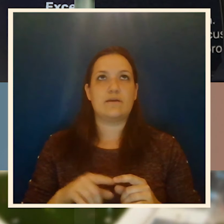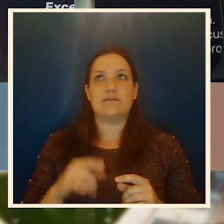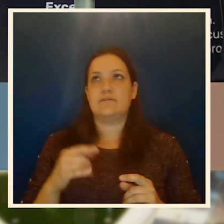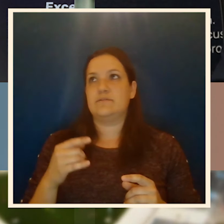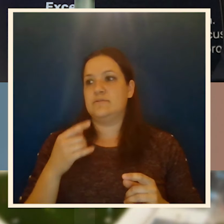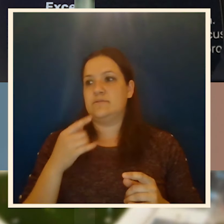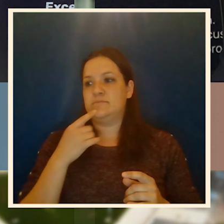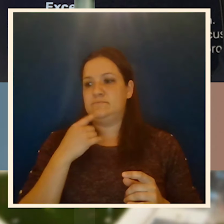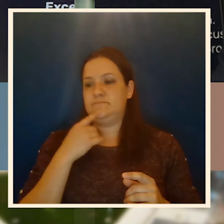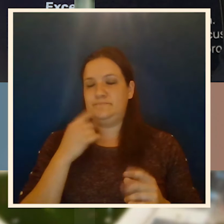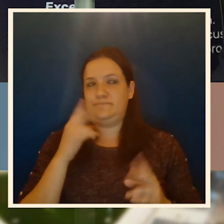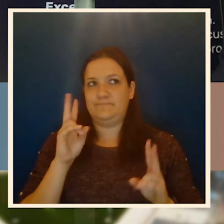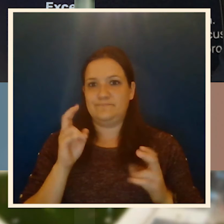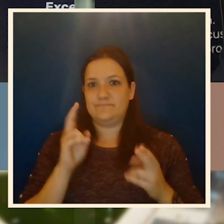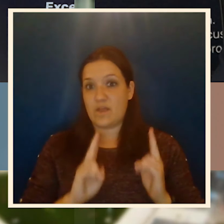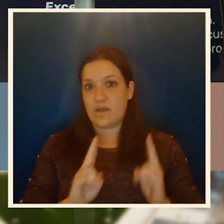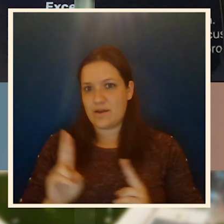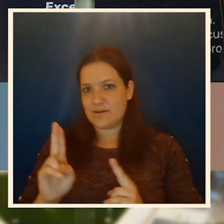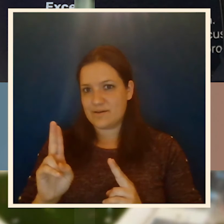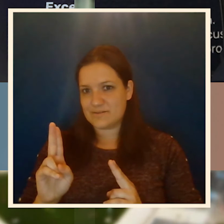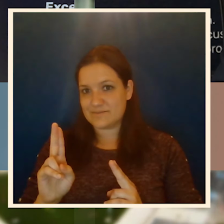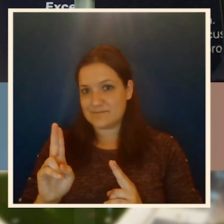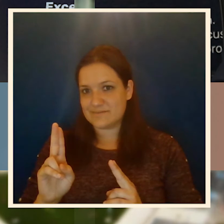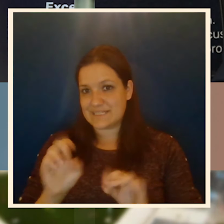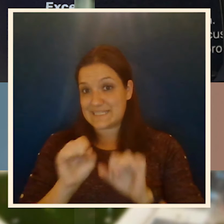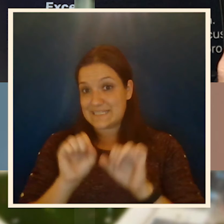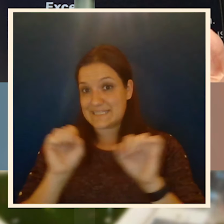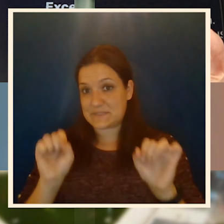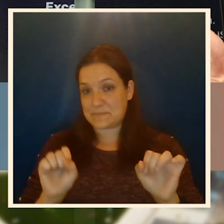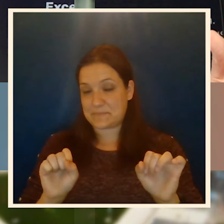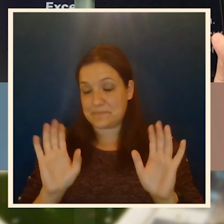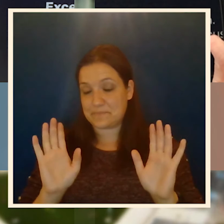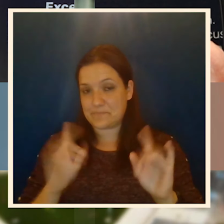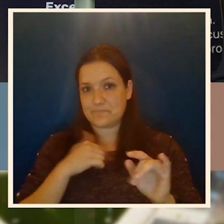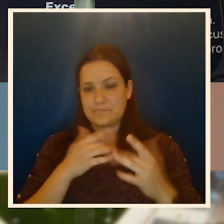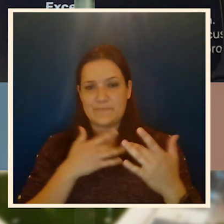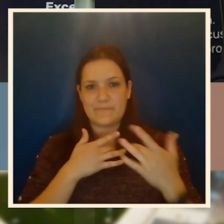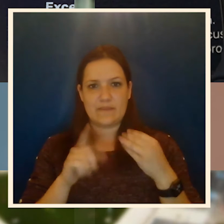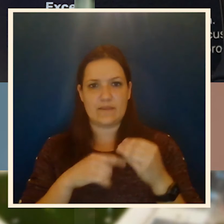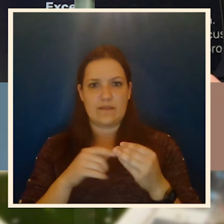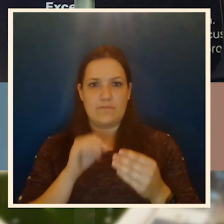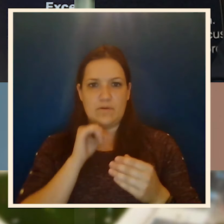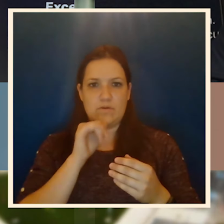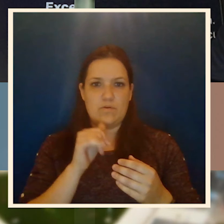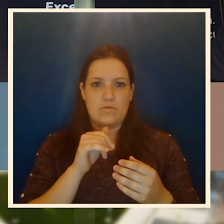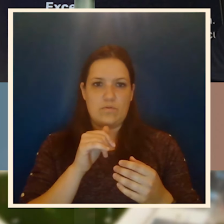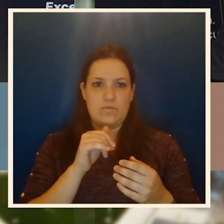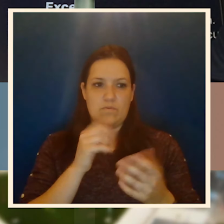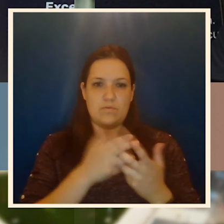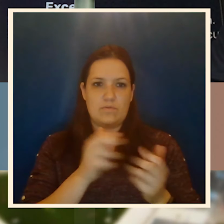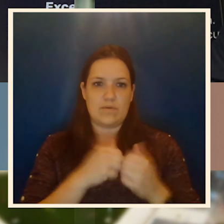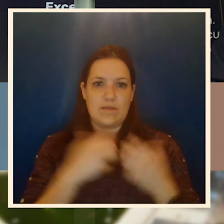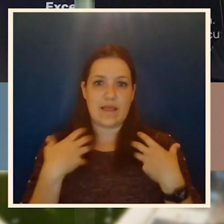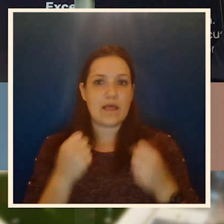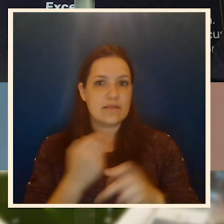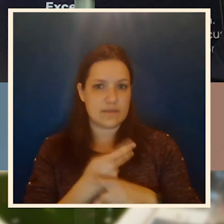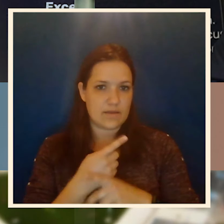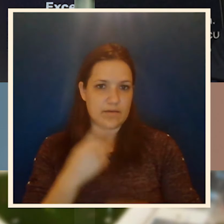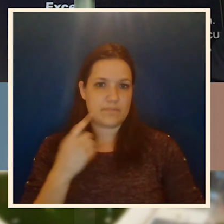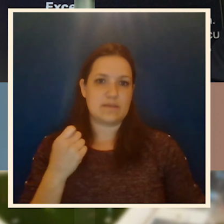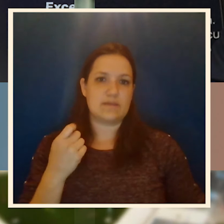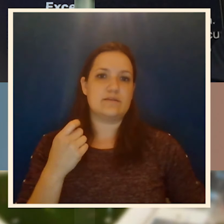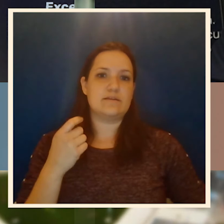unvaccinated, you do have to continue to wear a mask, but again, it's on an honor system. Mm-hmm. But what we're